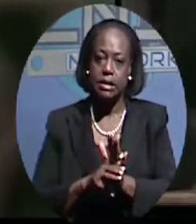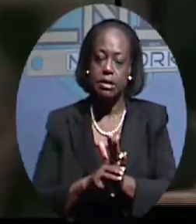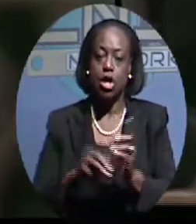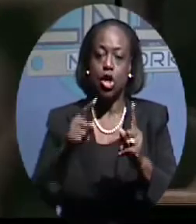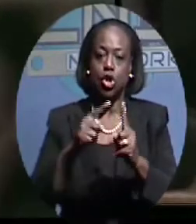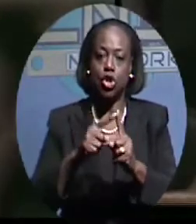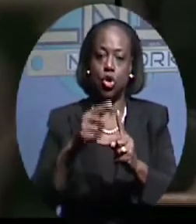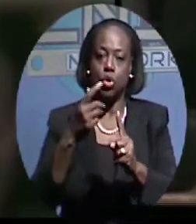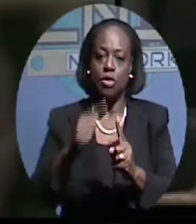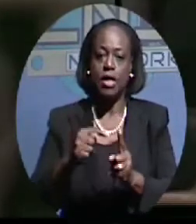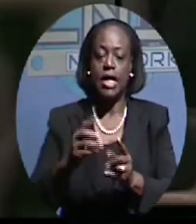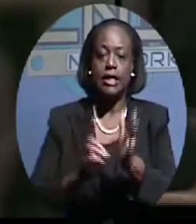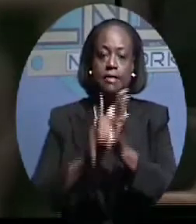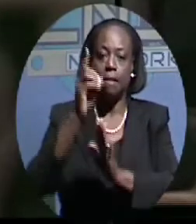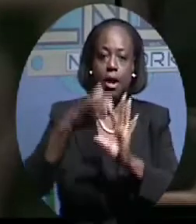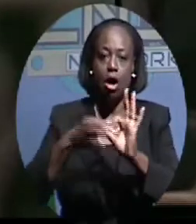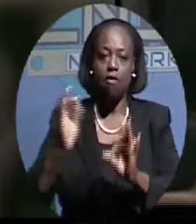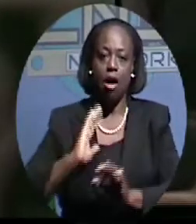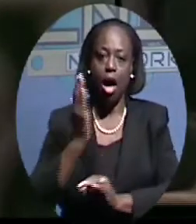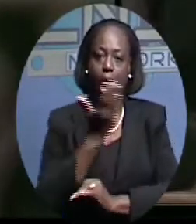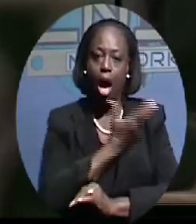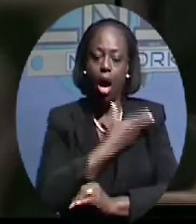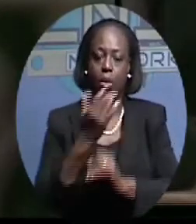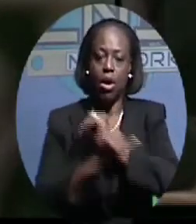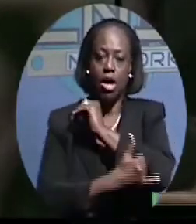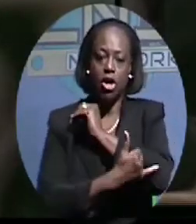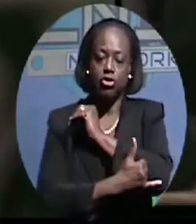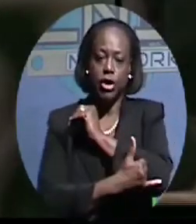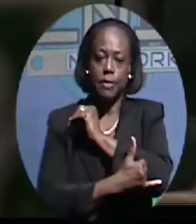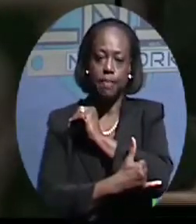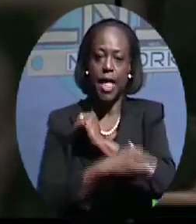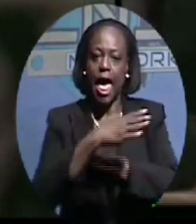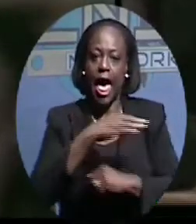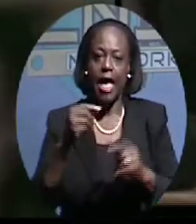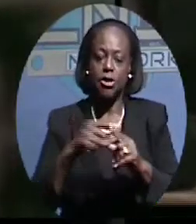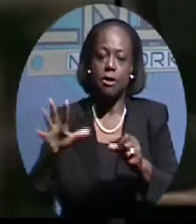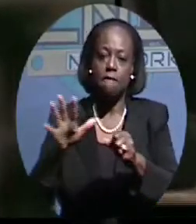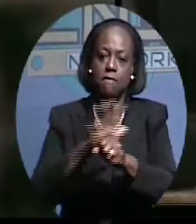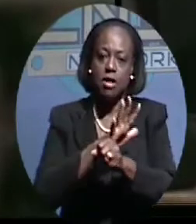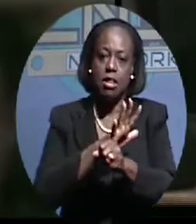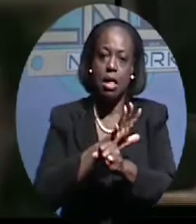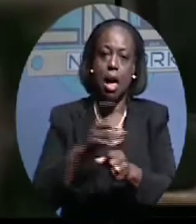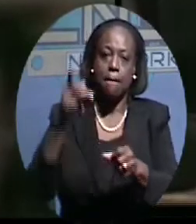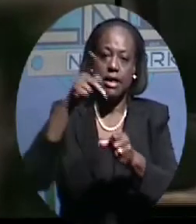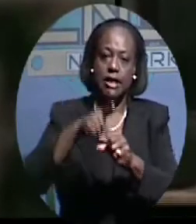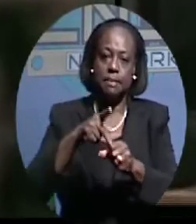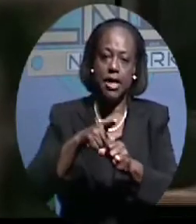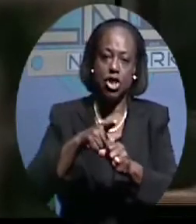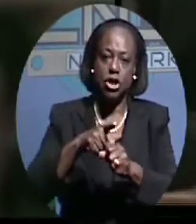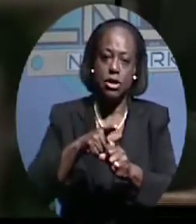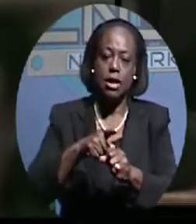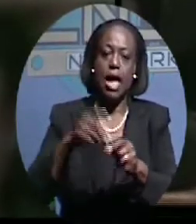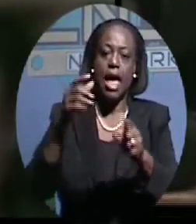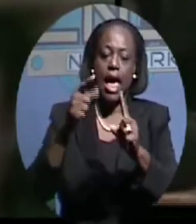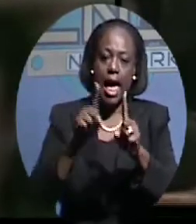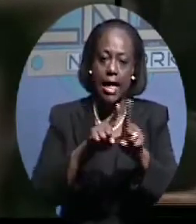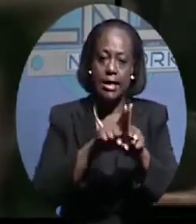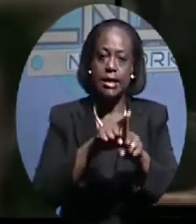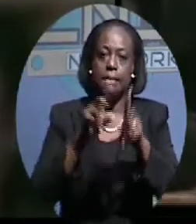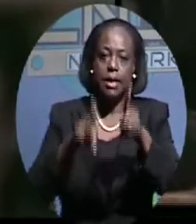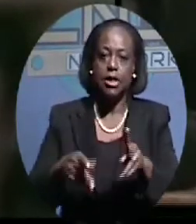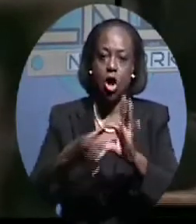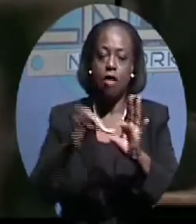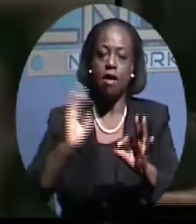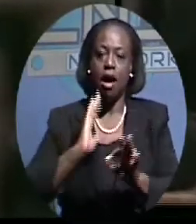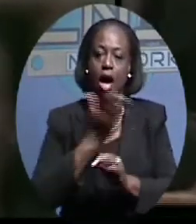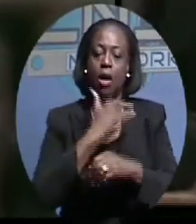to the orderly development of our country and to the full participation as a citizen of our country in